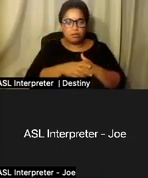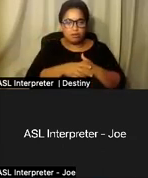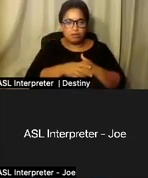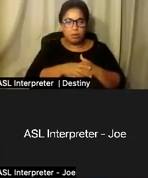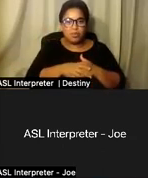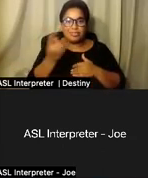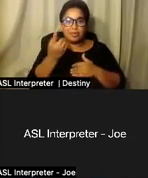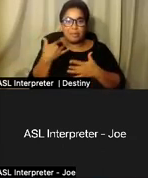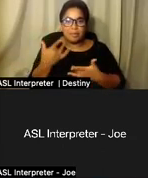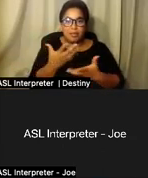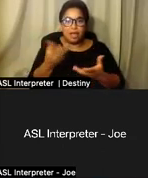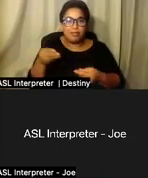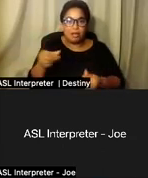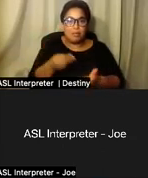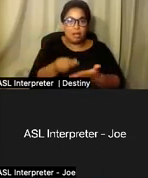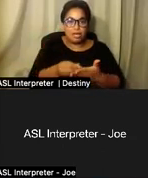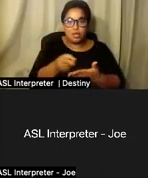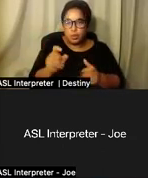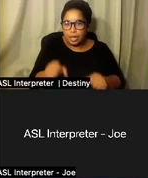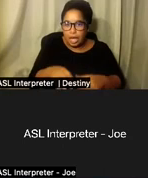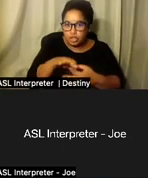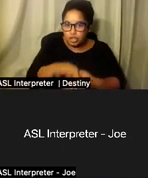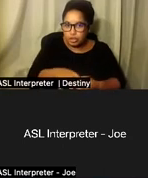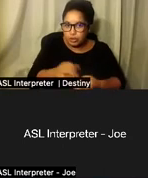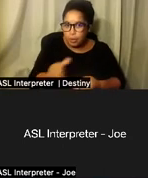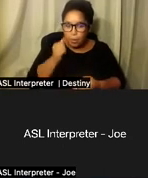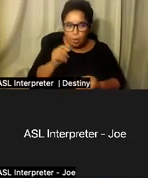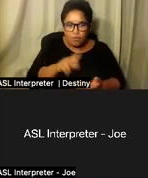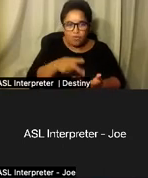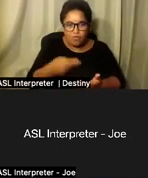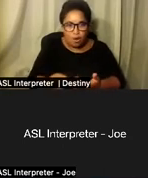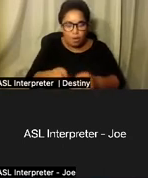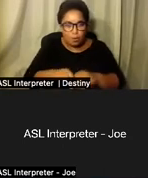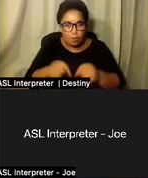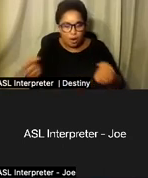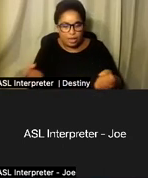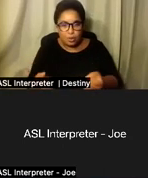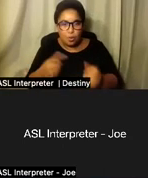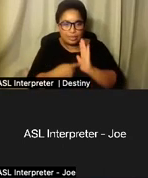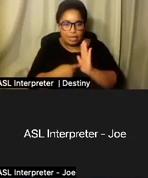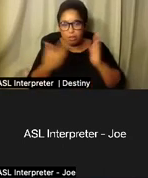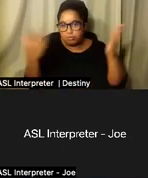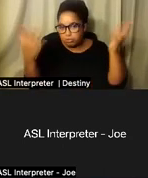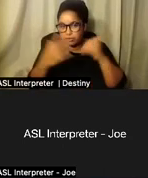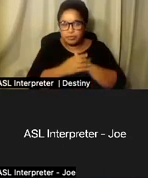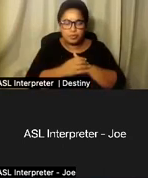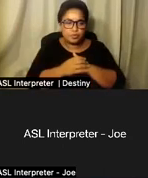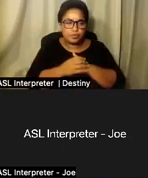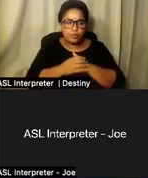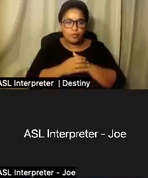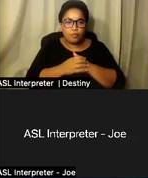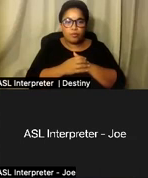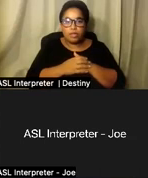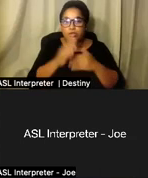item that people often spend a lot of money for that you can secure so they won't fall and break. This is one example. Just so